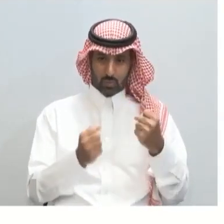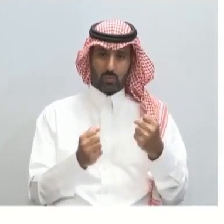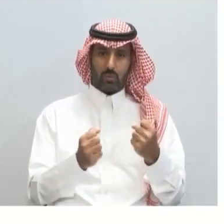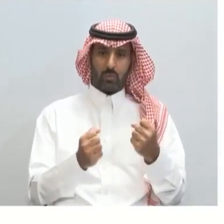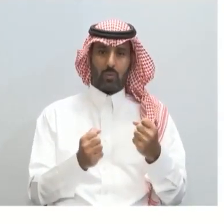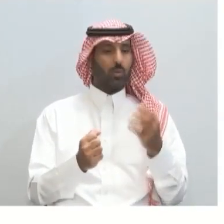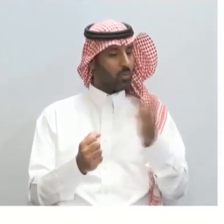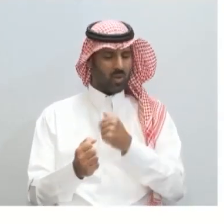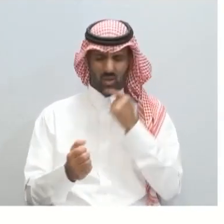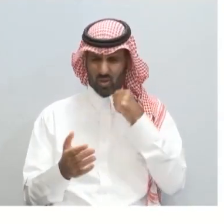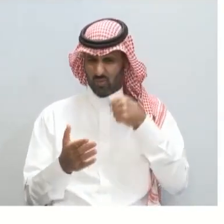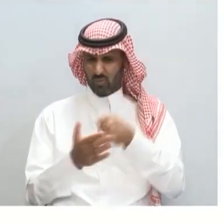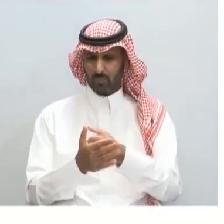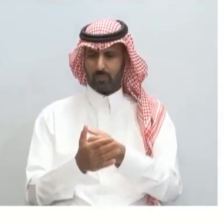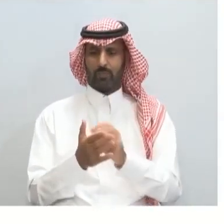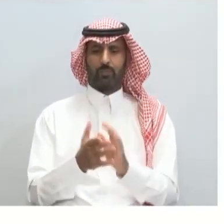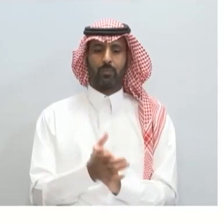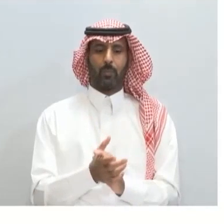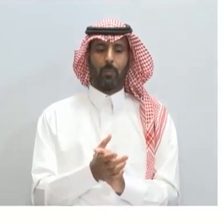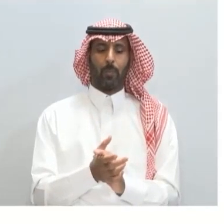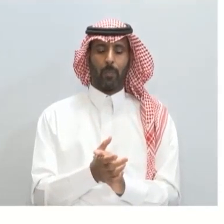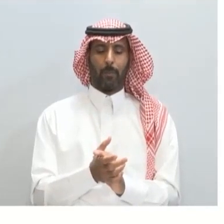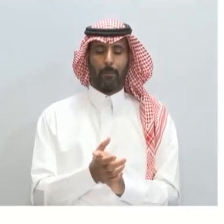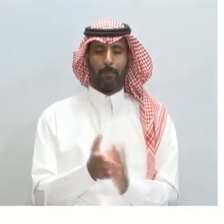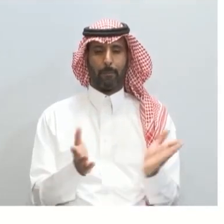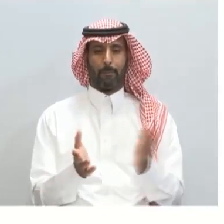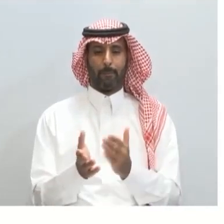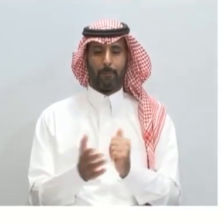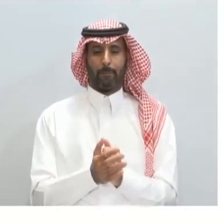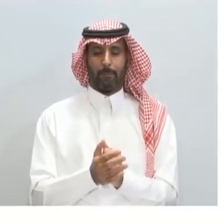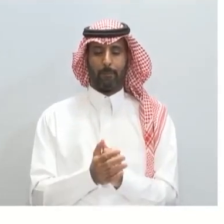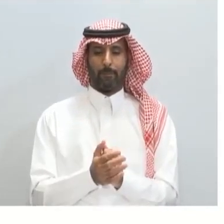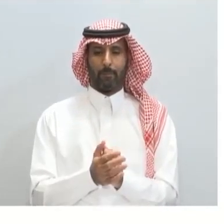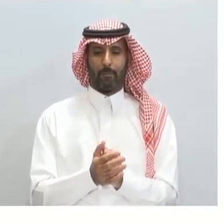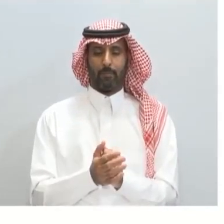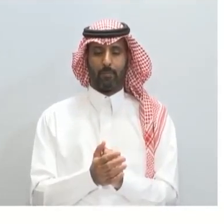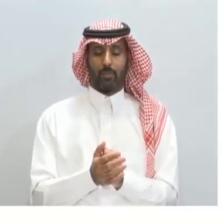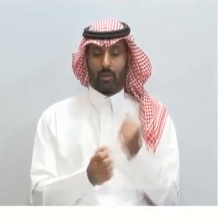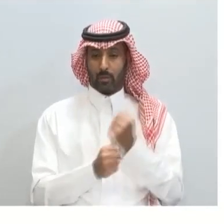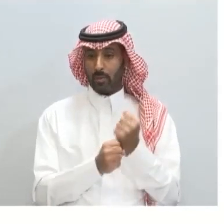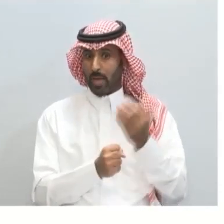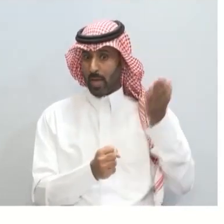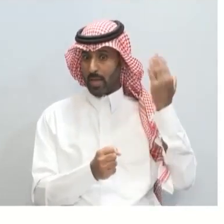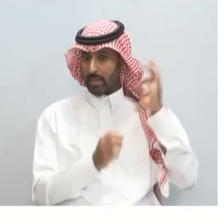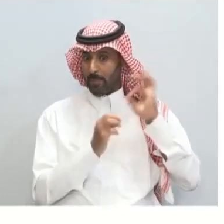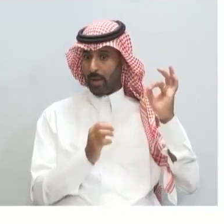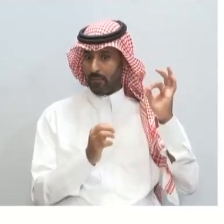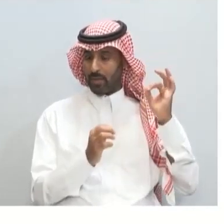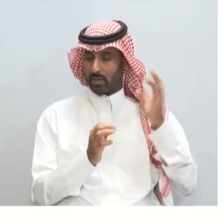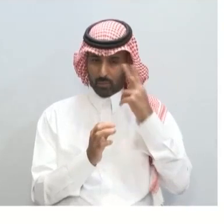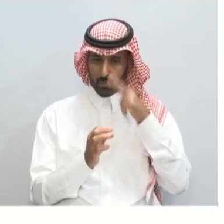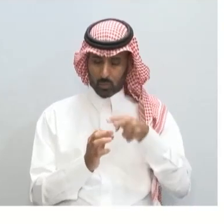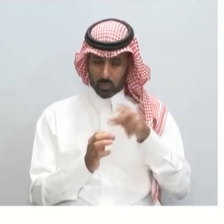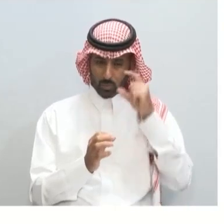hypothetical we use uh if he had uh driven we use the past perfect if you remember more care